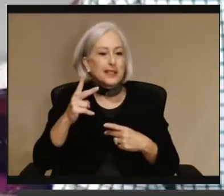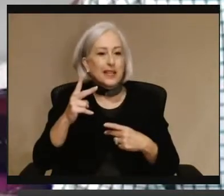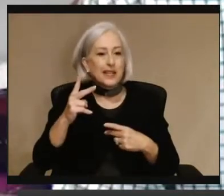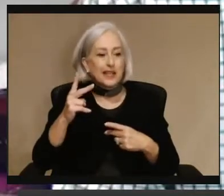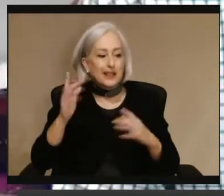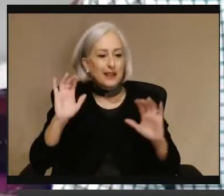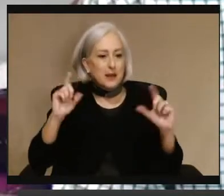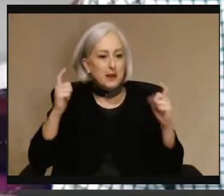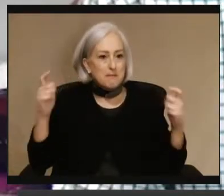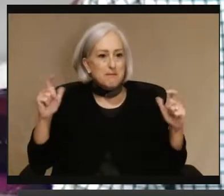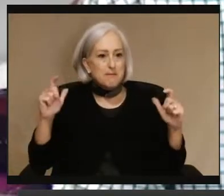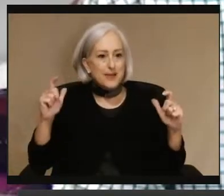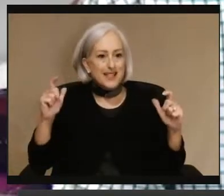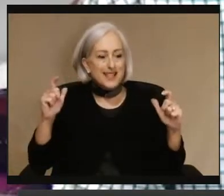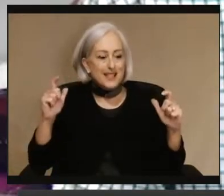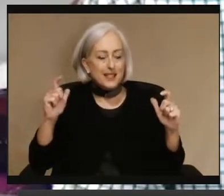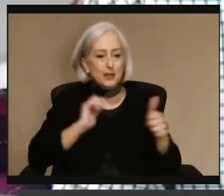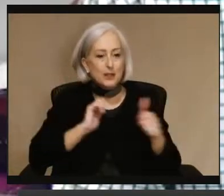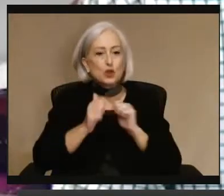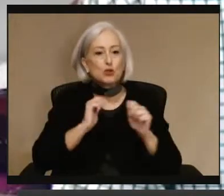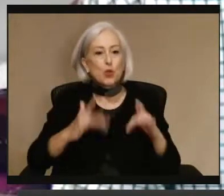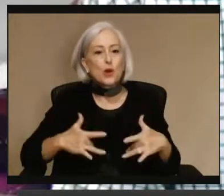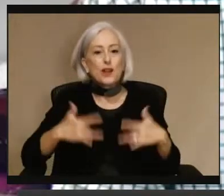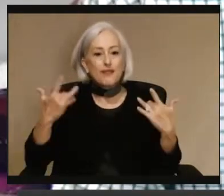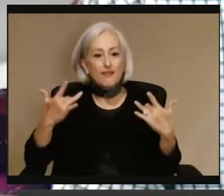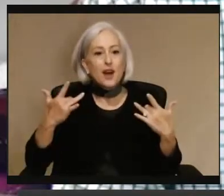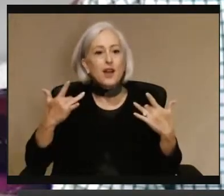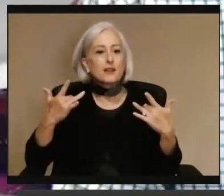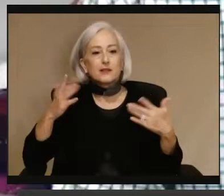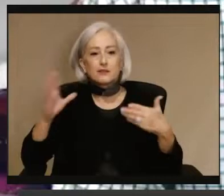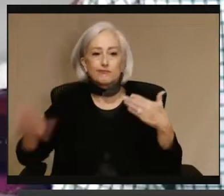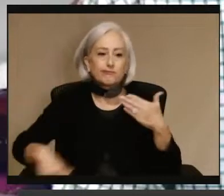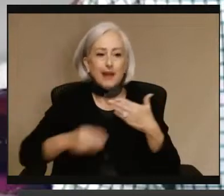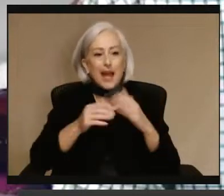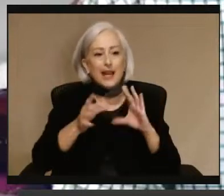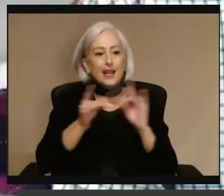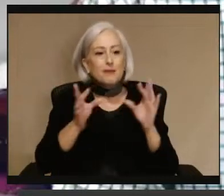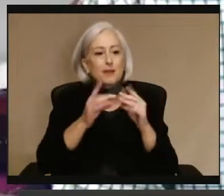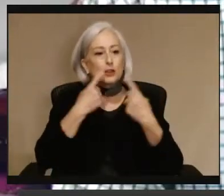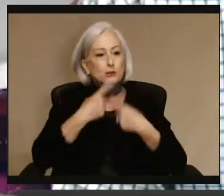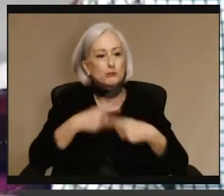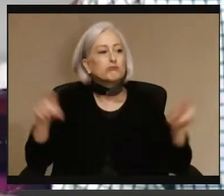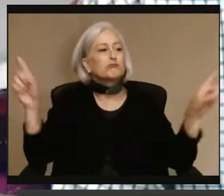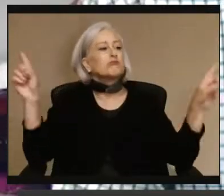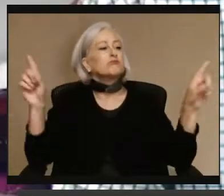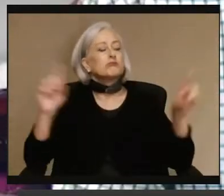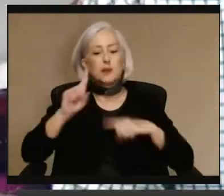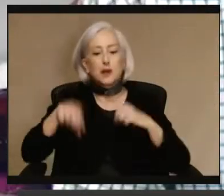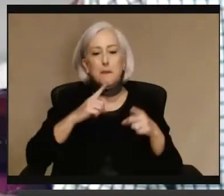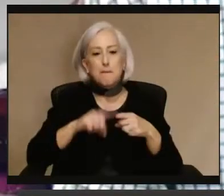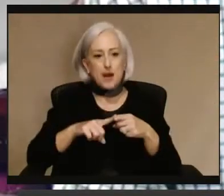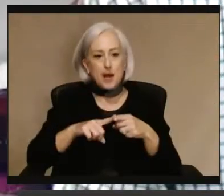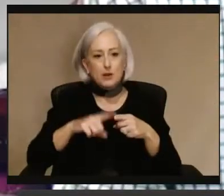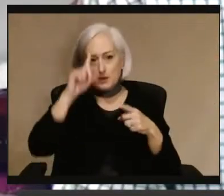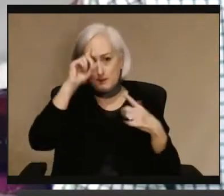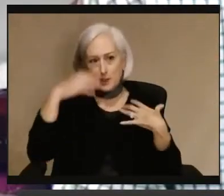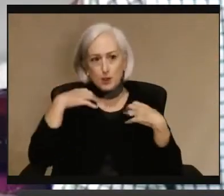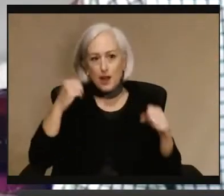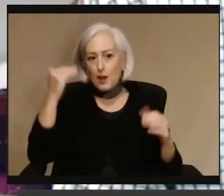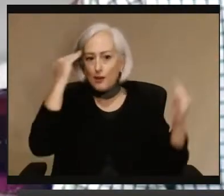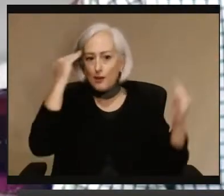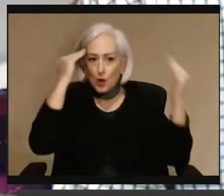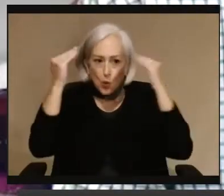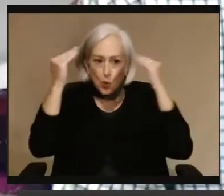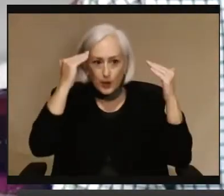to just have a message every game about mental wellness. It just got to be normalize that conversation, I think, to help.